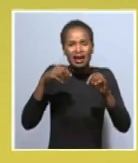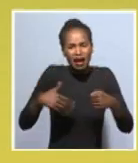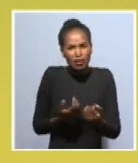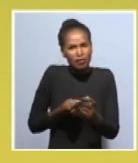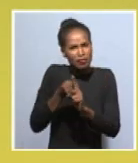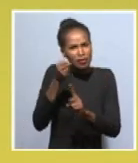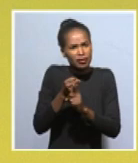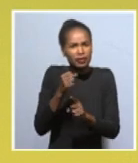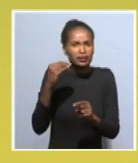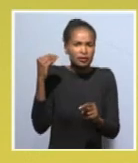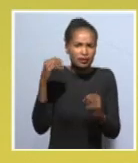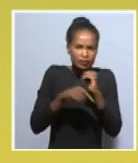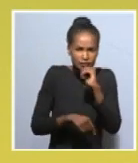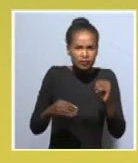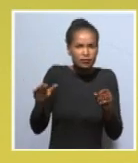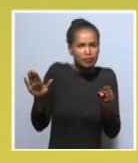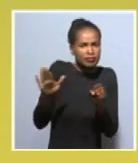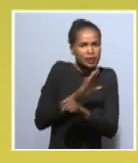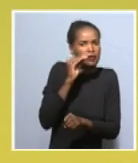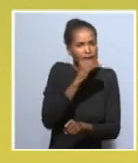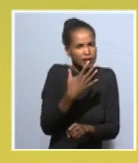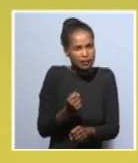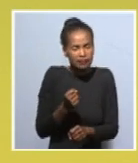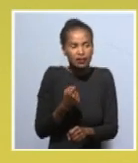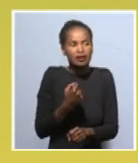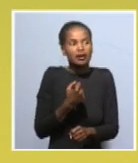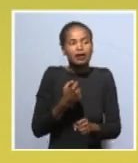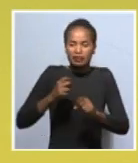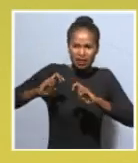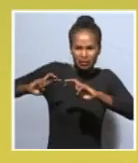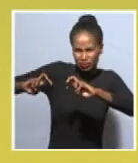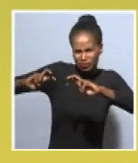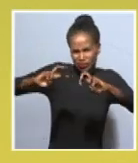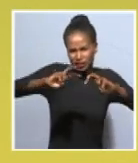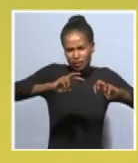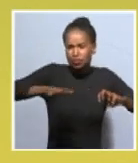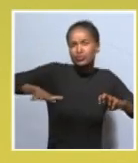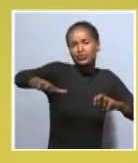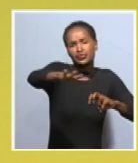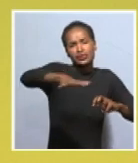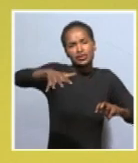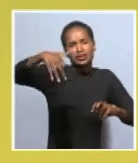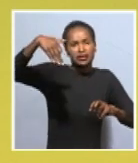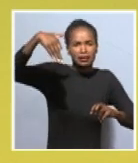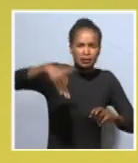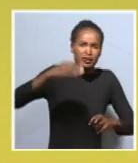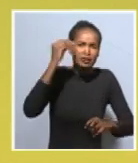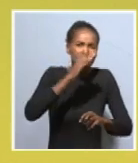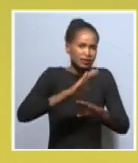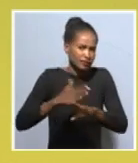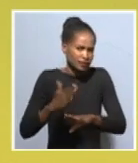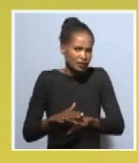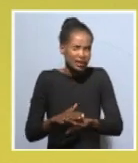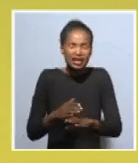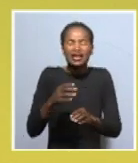security, we have to take an anatomy of the whole situation, and for us to understand where did we